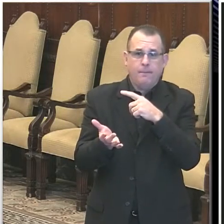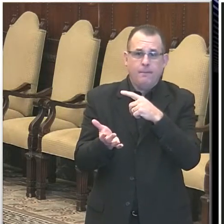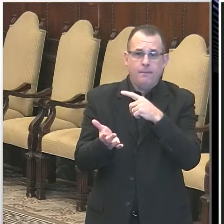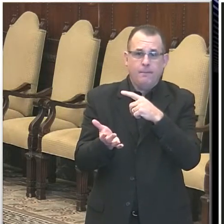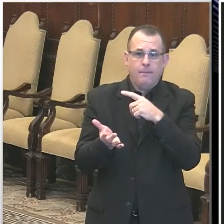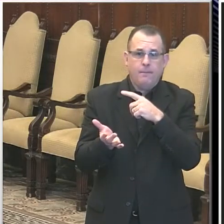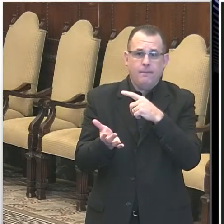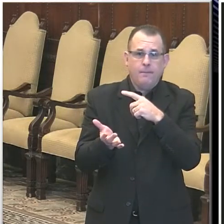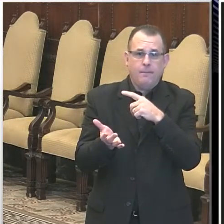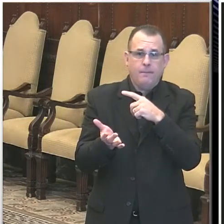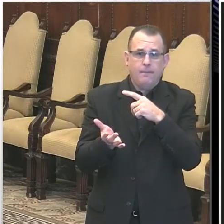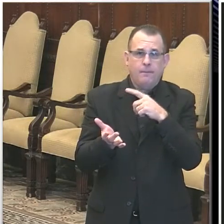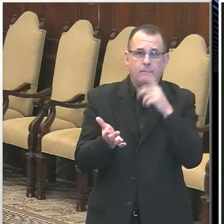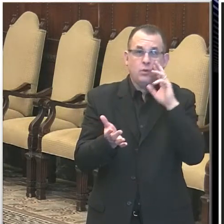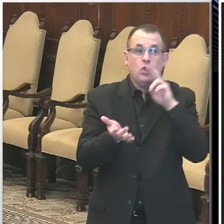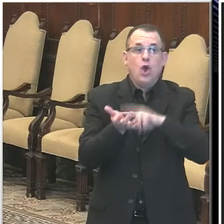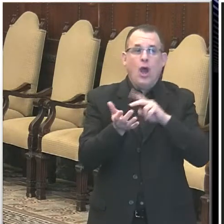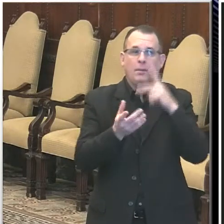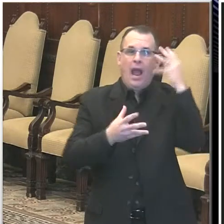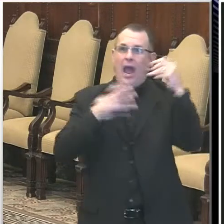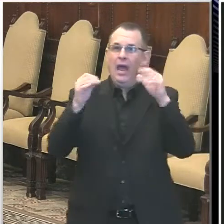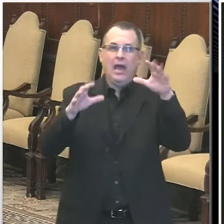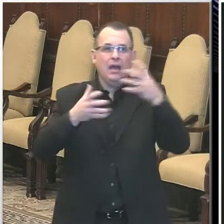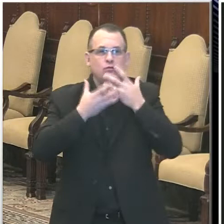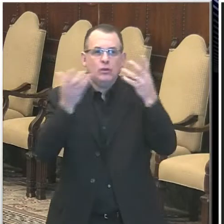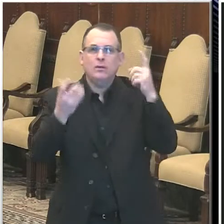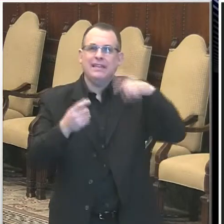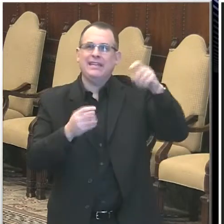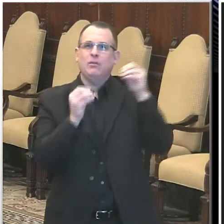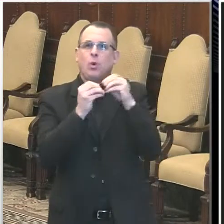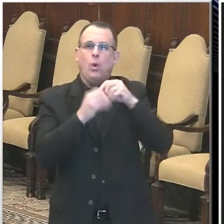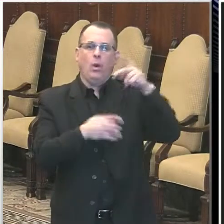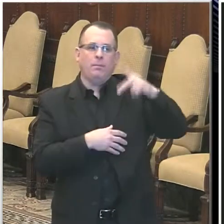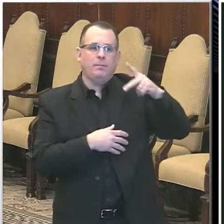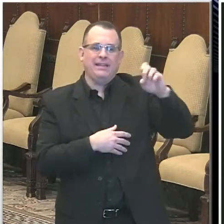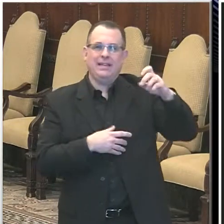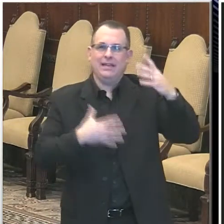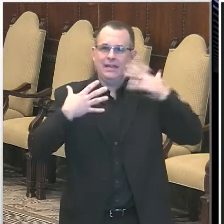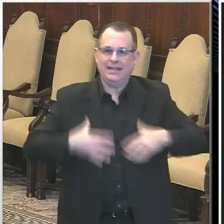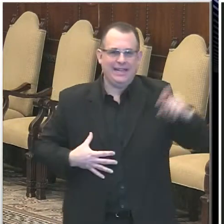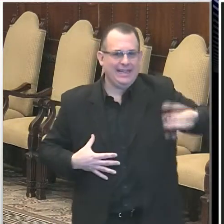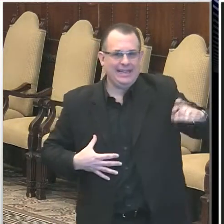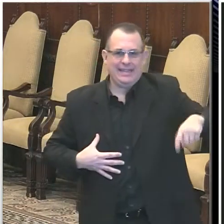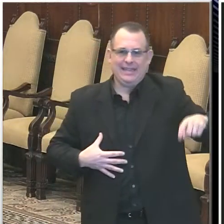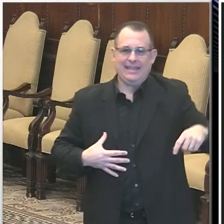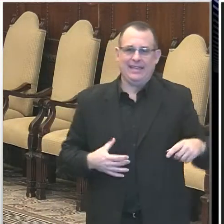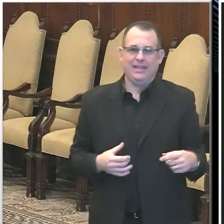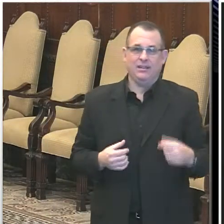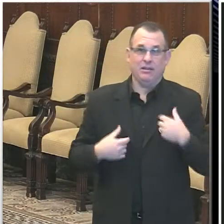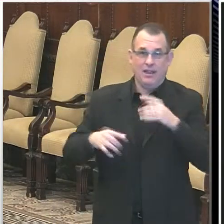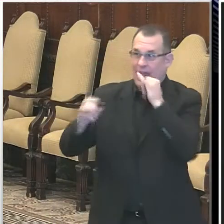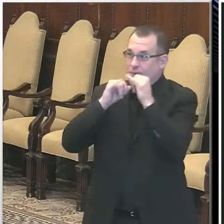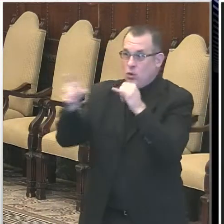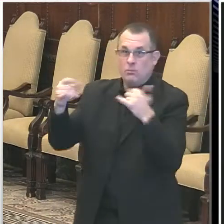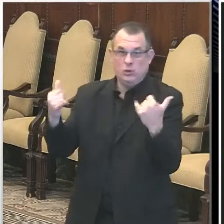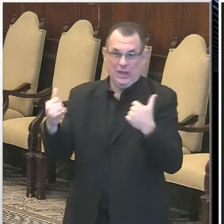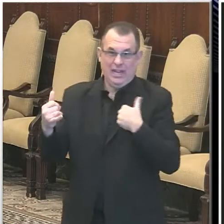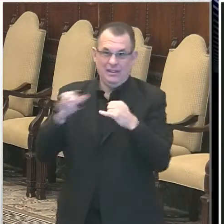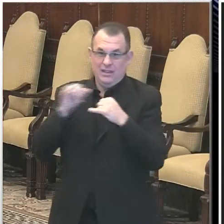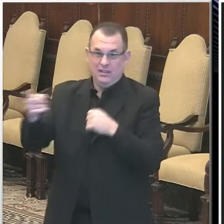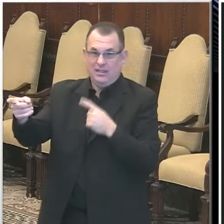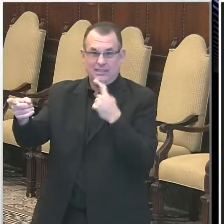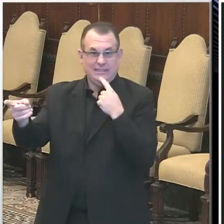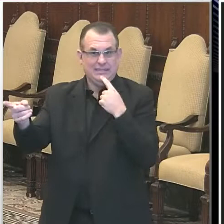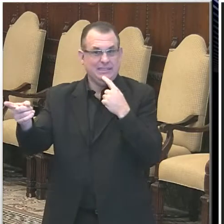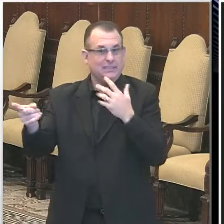today, and they've said that they know their colleagues have tested positive for COVID-19 because they simply do not have the protective